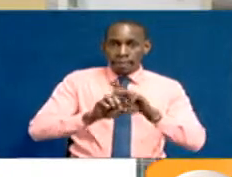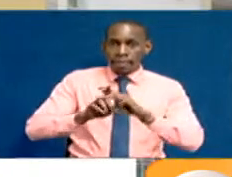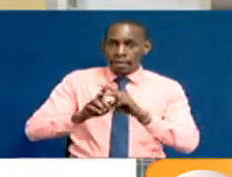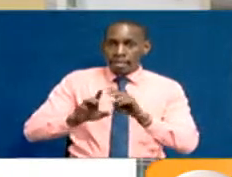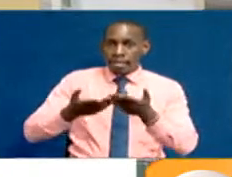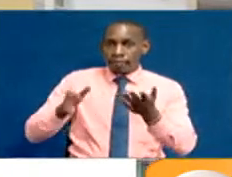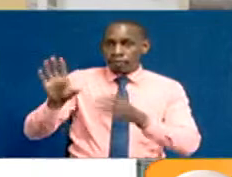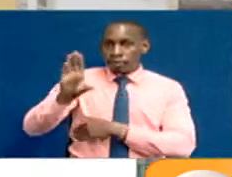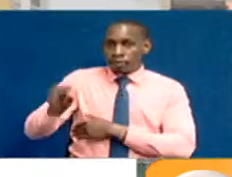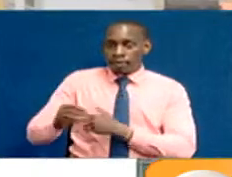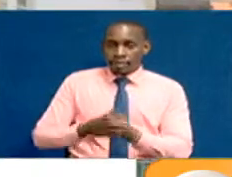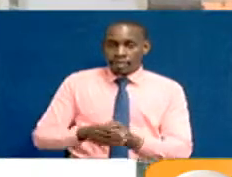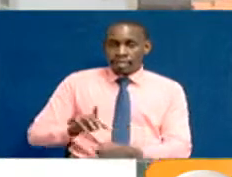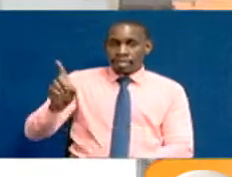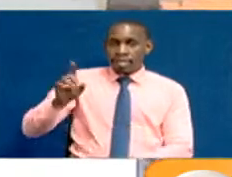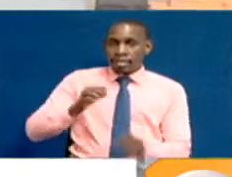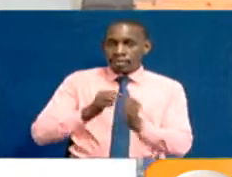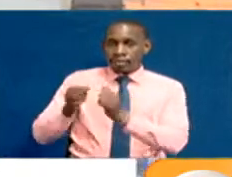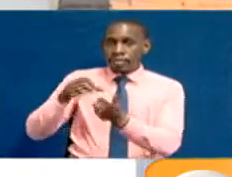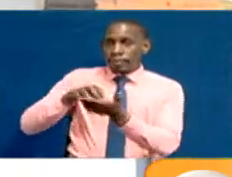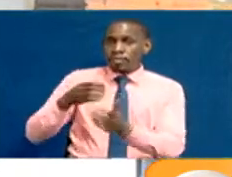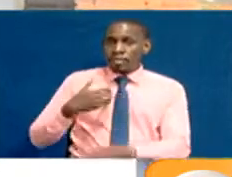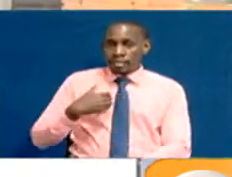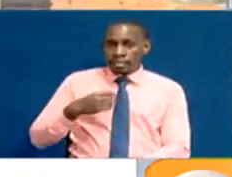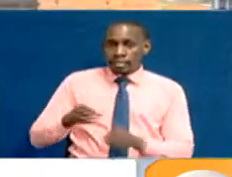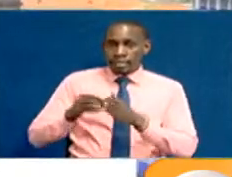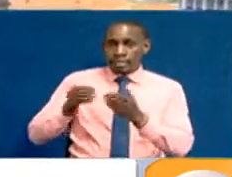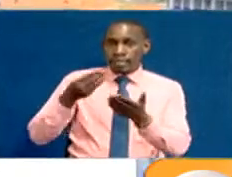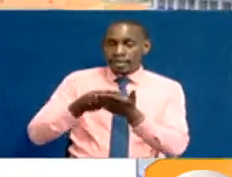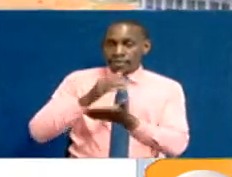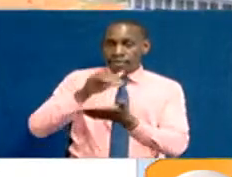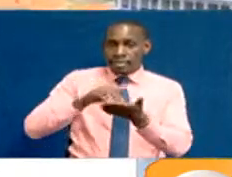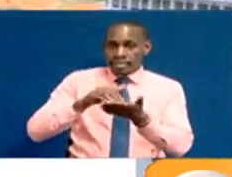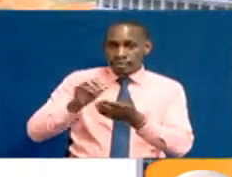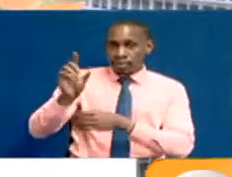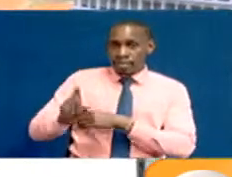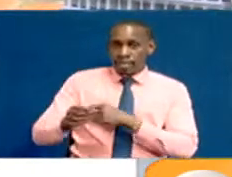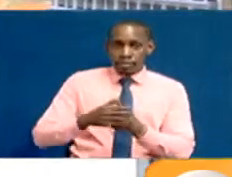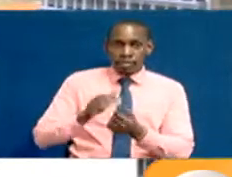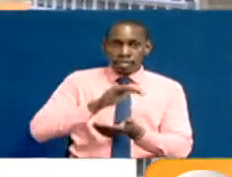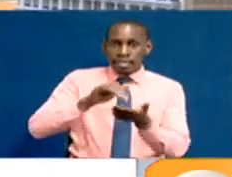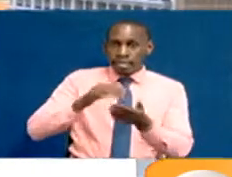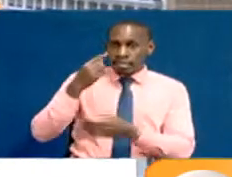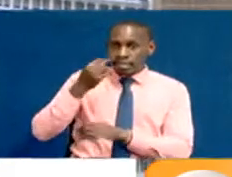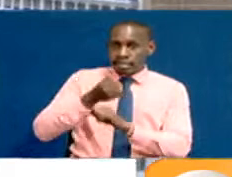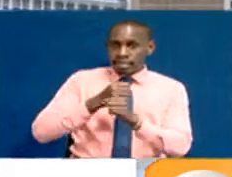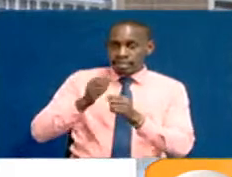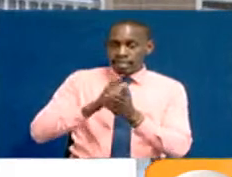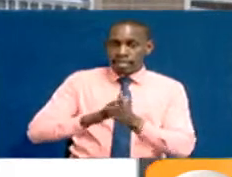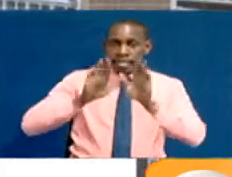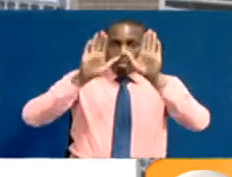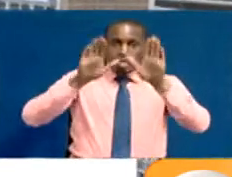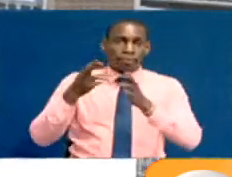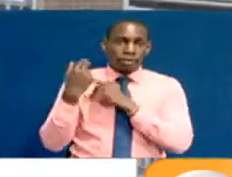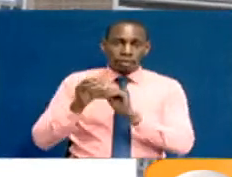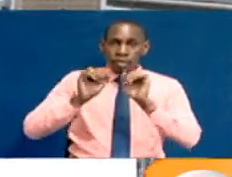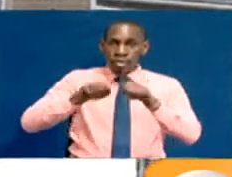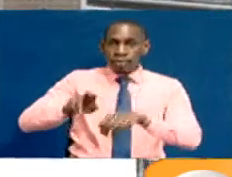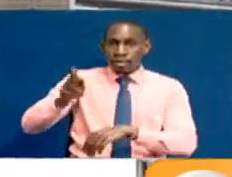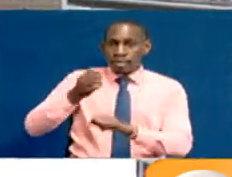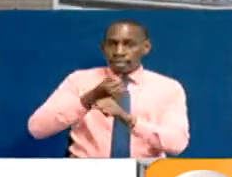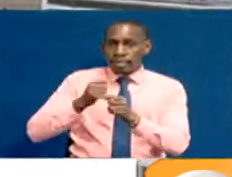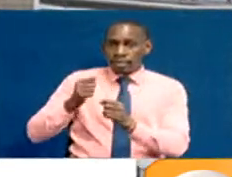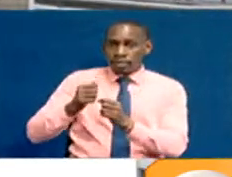continent. With Nairobi strategically placed as a leading financial hub in the region, the center will create a key role in enabling Kenya